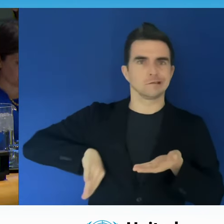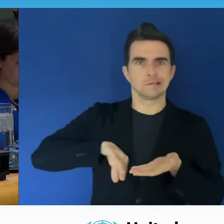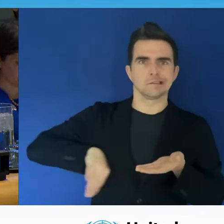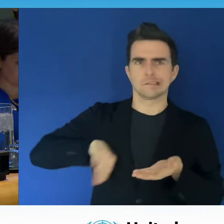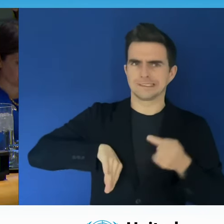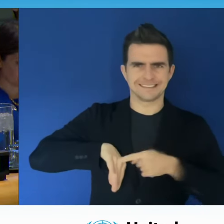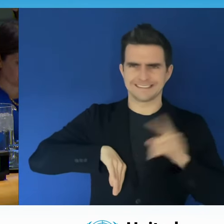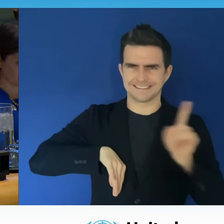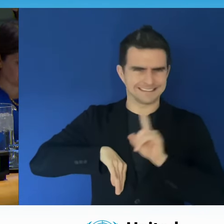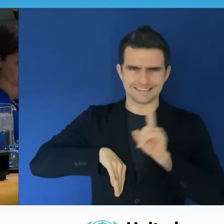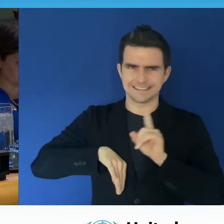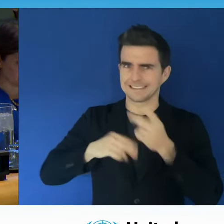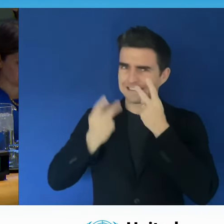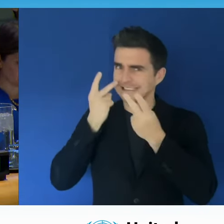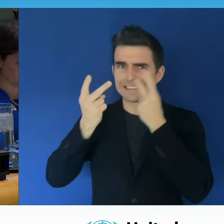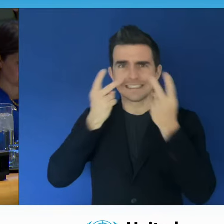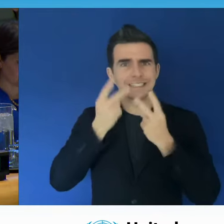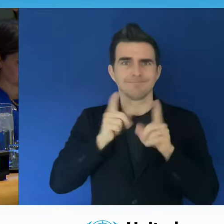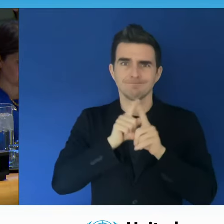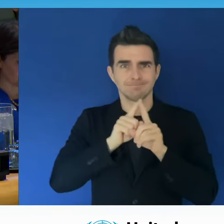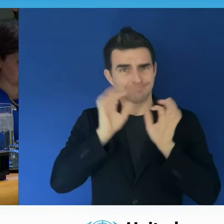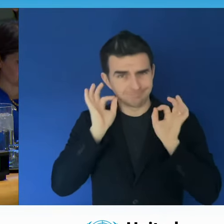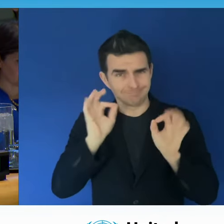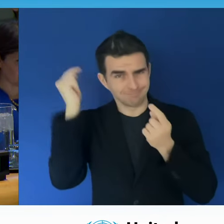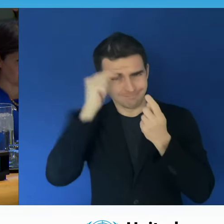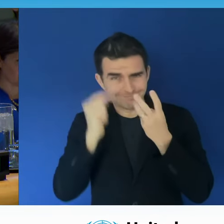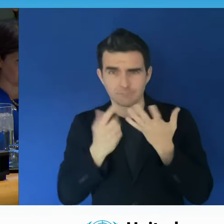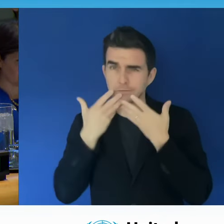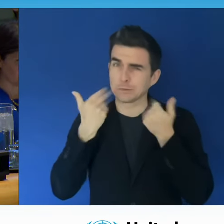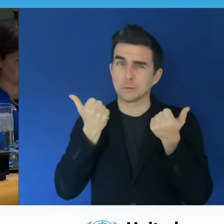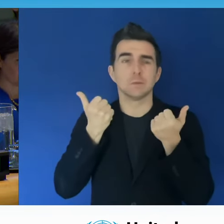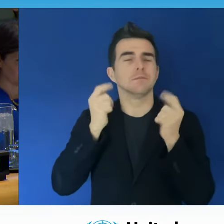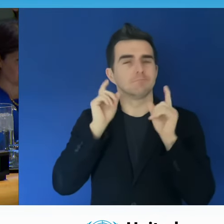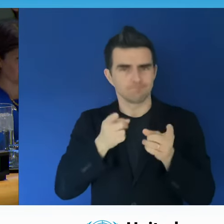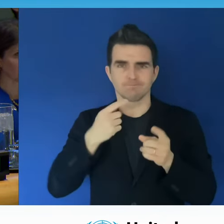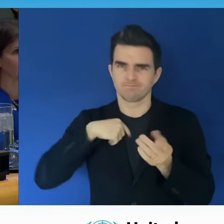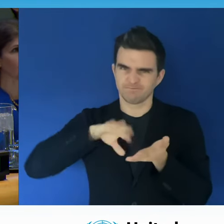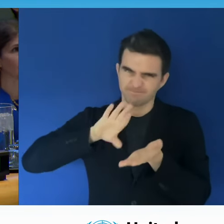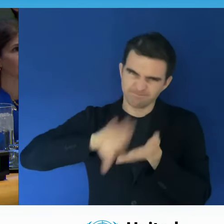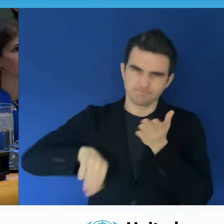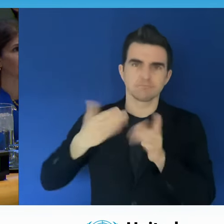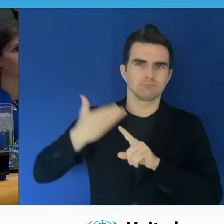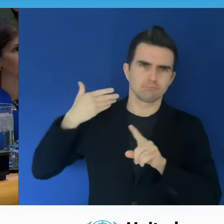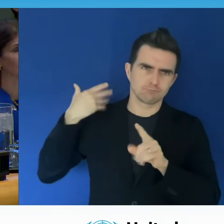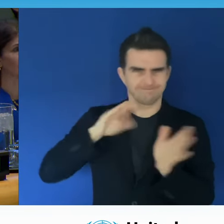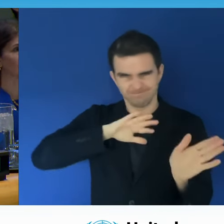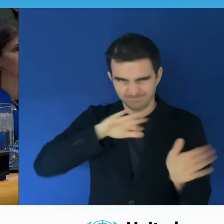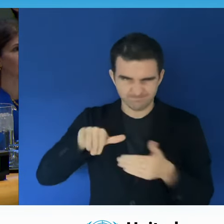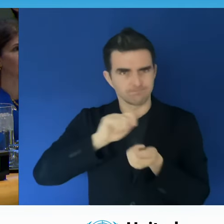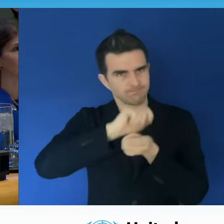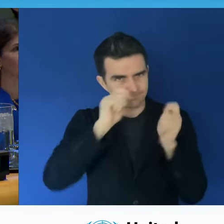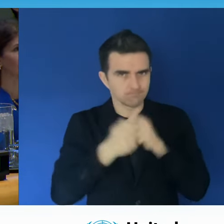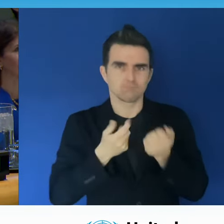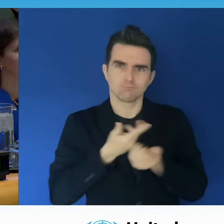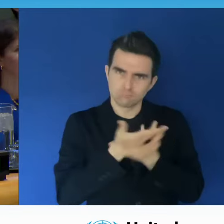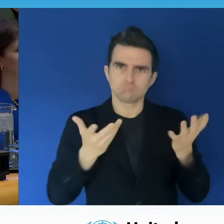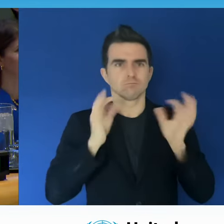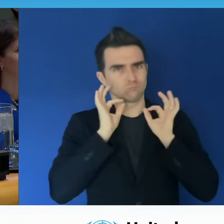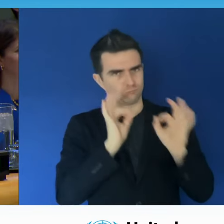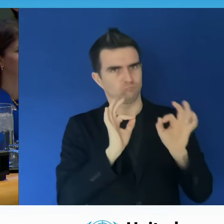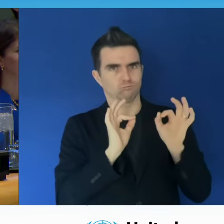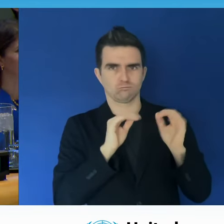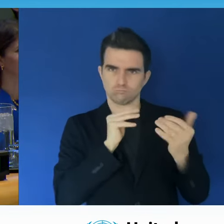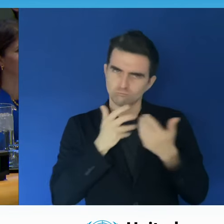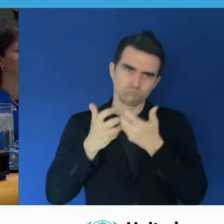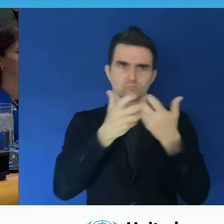to get behind our proposals, and I ask young people to join forces with allies and partners across civil society to